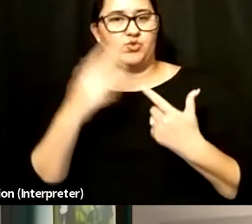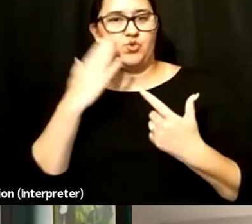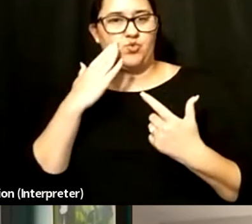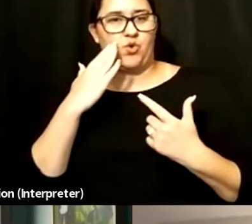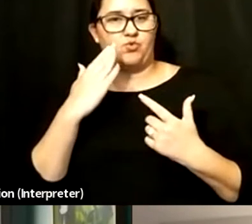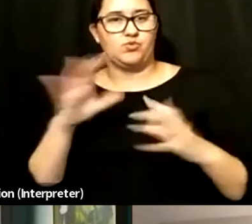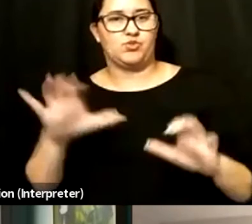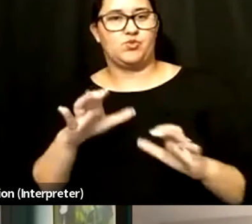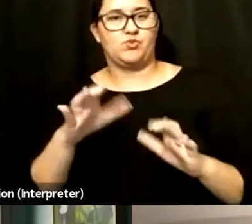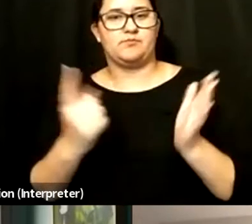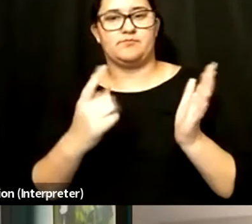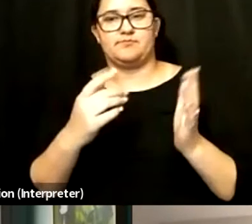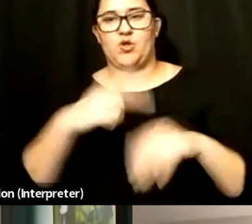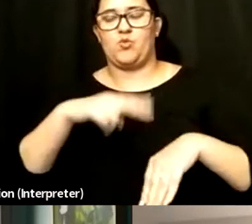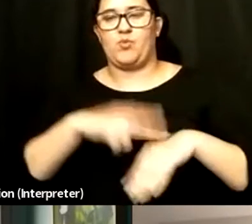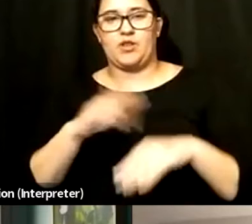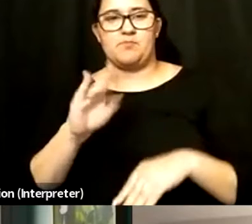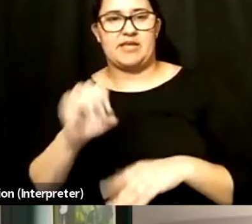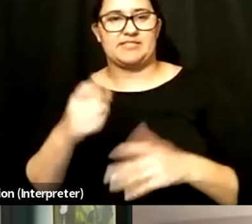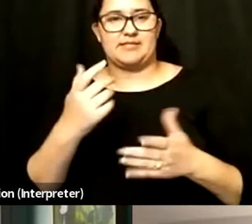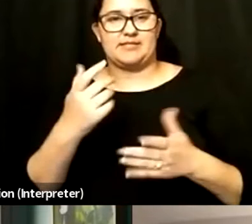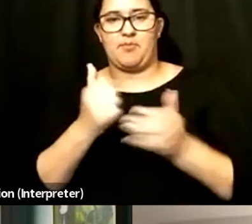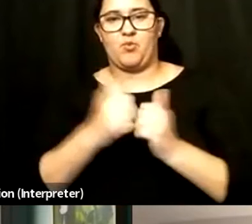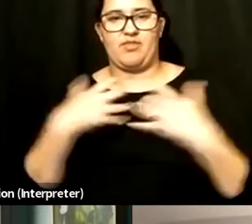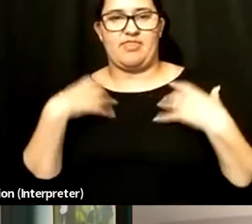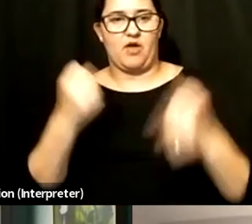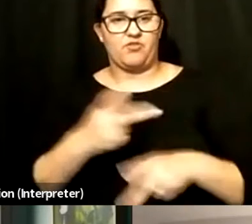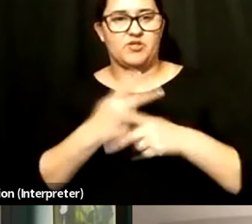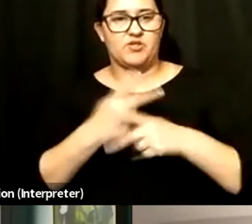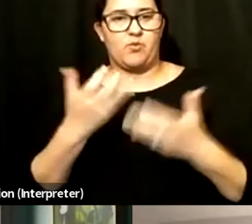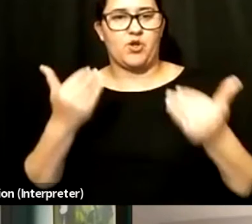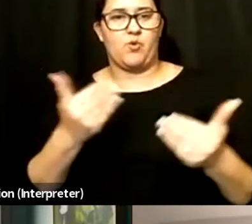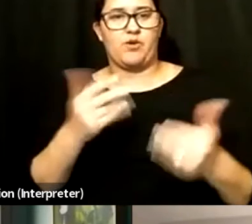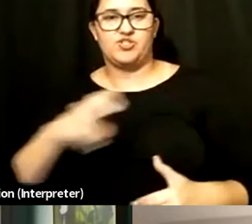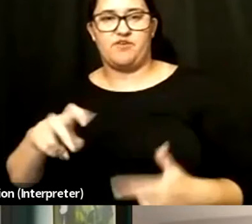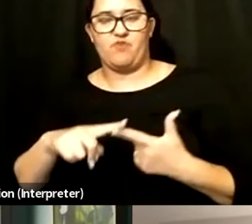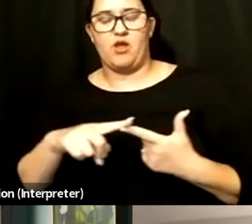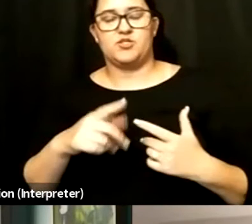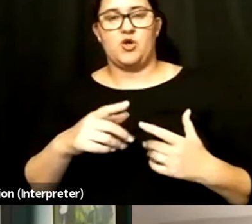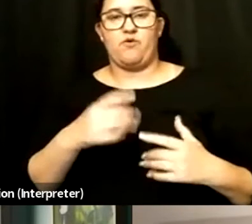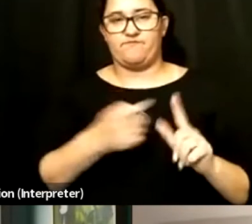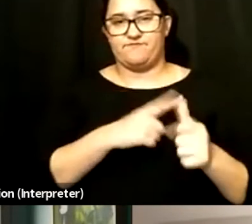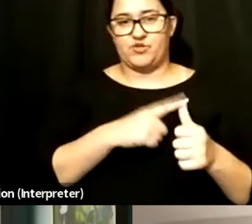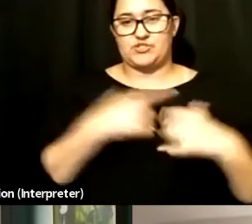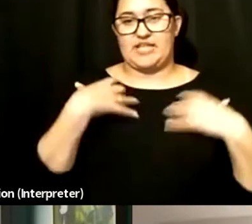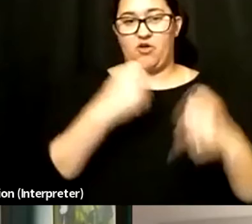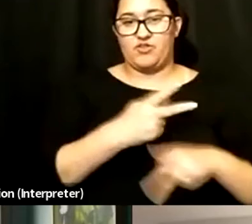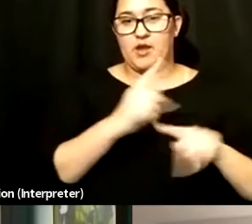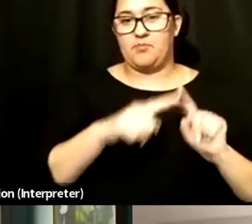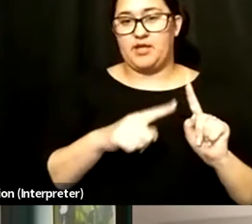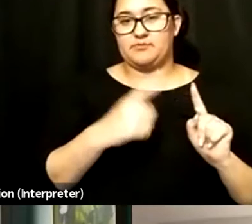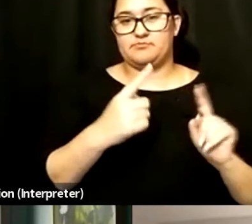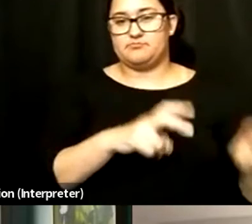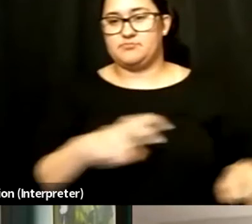basis, just interacting with healthcare. And so we want to shift a little bit from healthcare also to talking about what you brought up a few